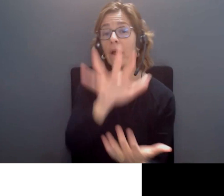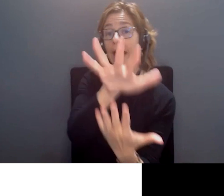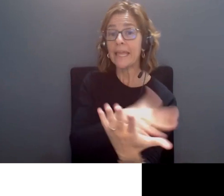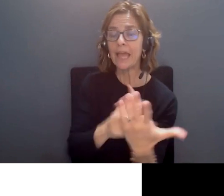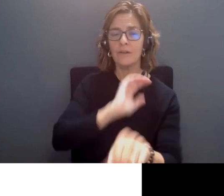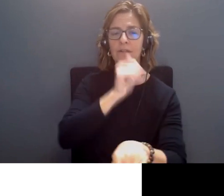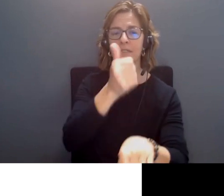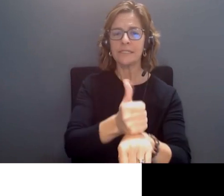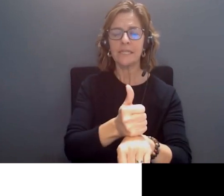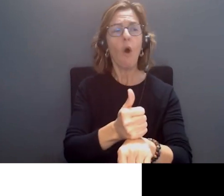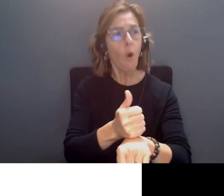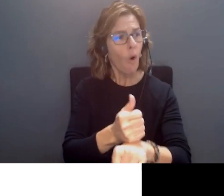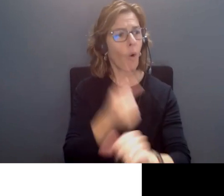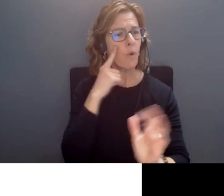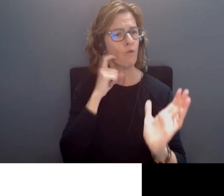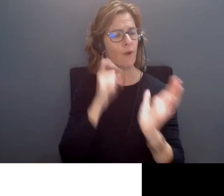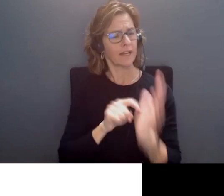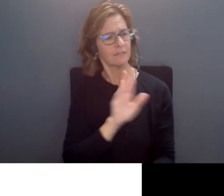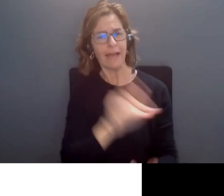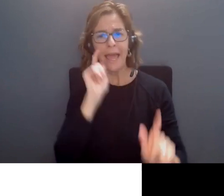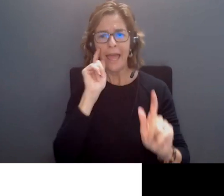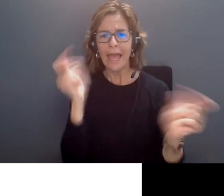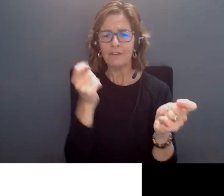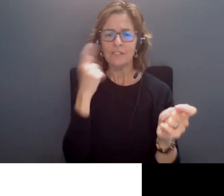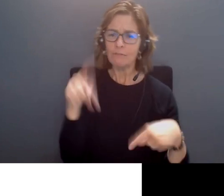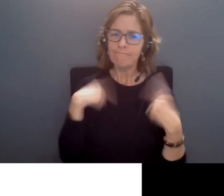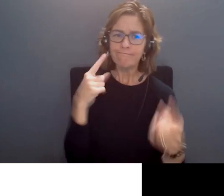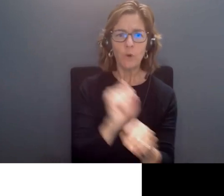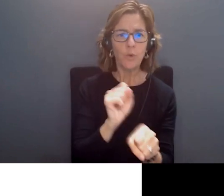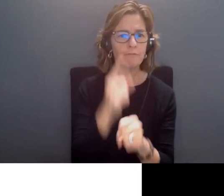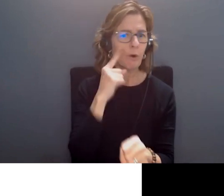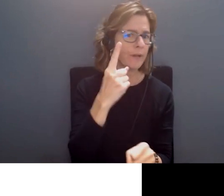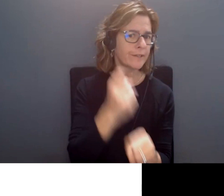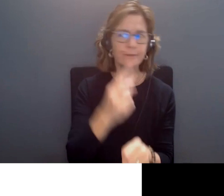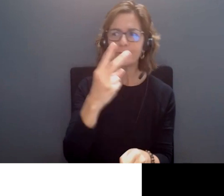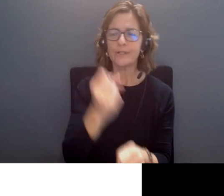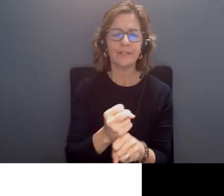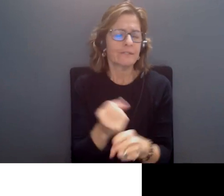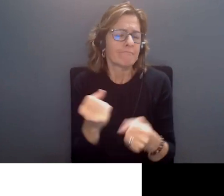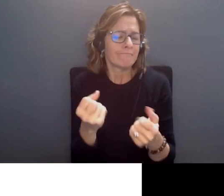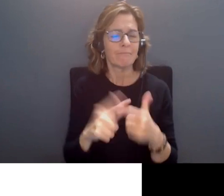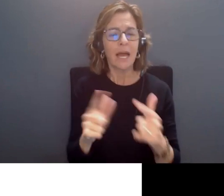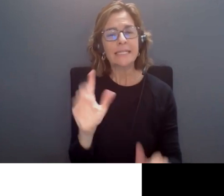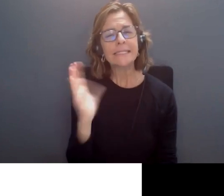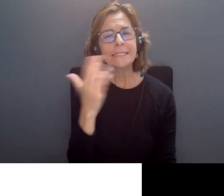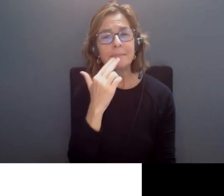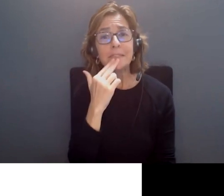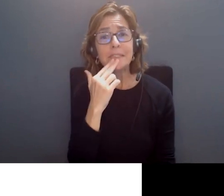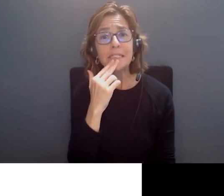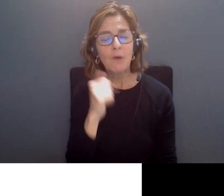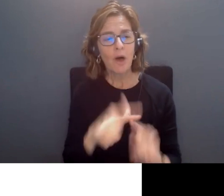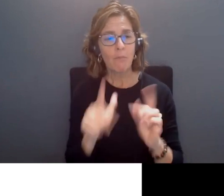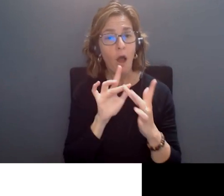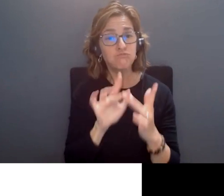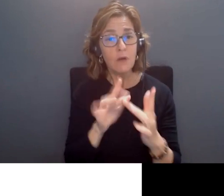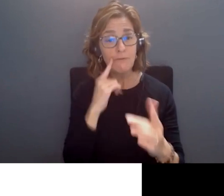work anniversaries. It might seem like a small gesture, but by staying in touch throughout the year, You're demonstrating your commitment